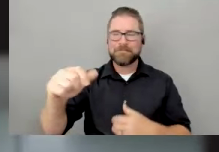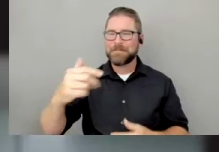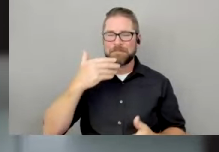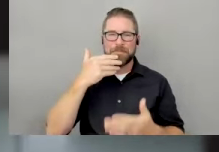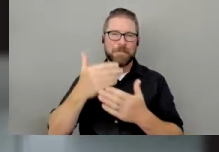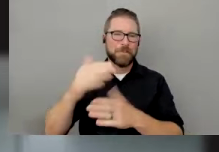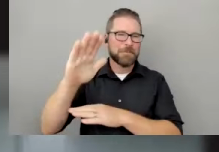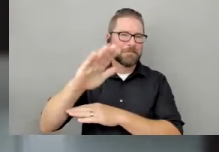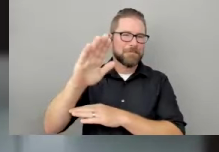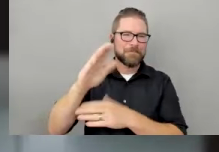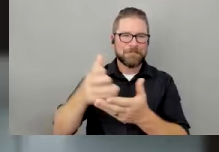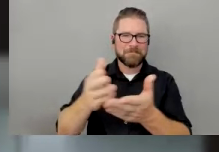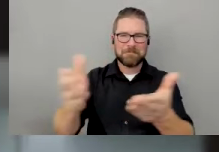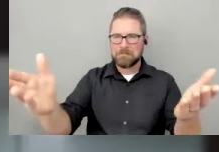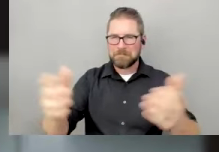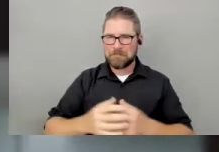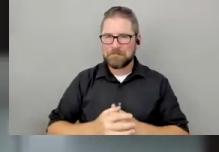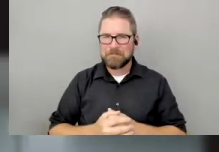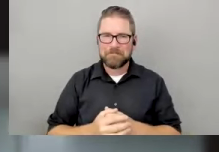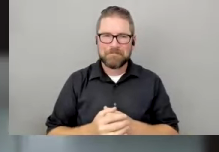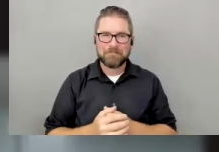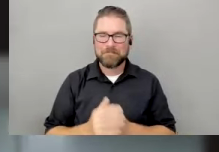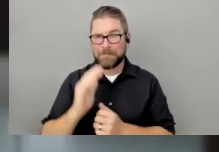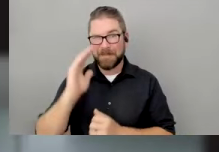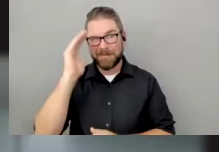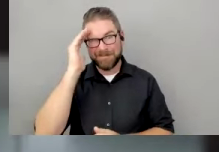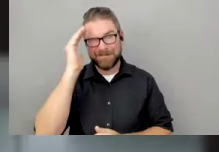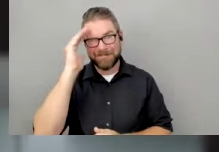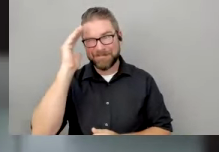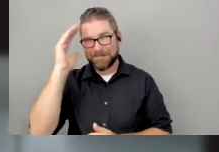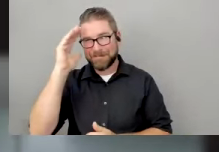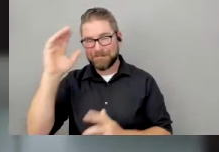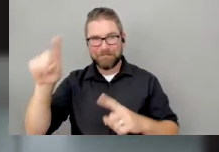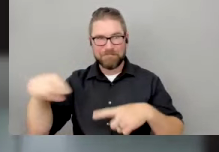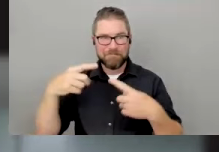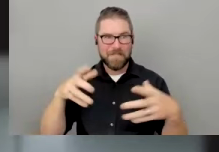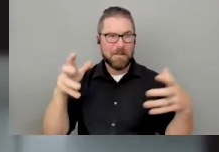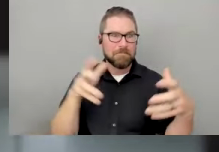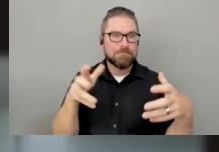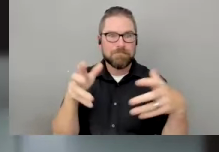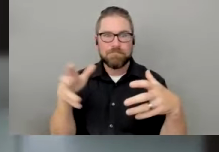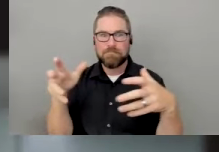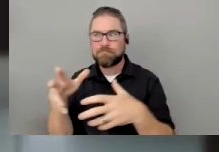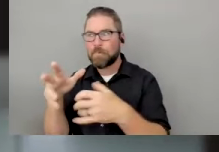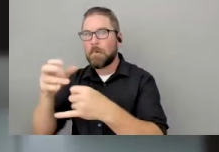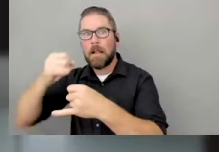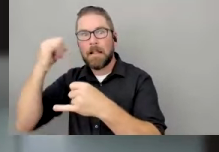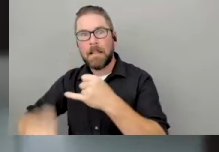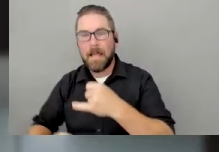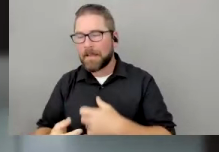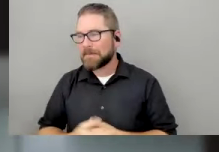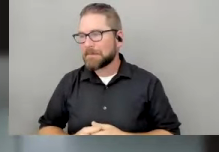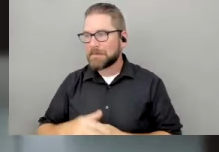everyone. I know it's the last session and it's, after lunch. And